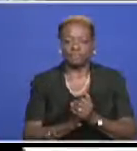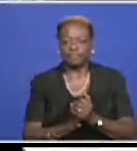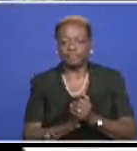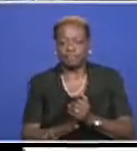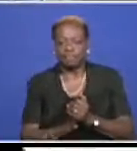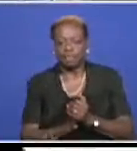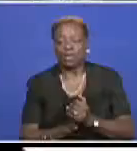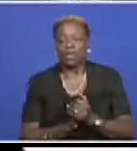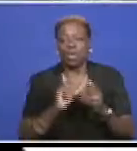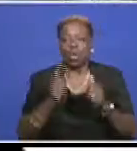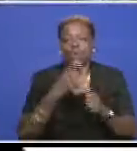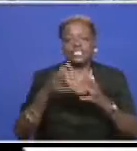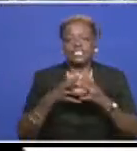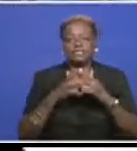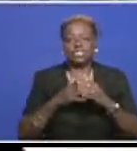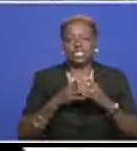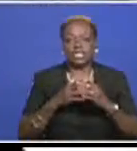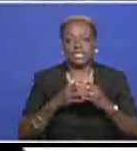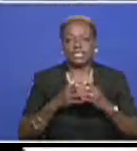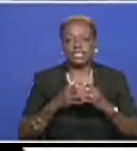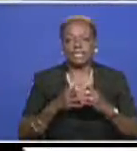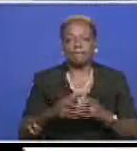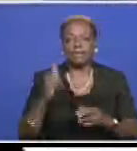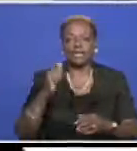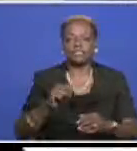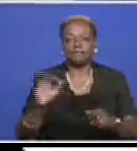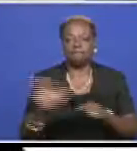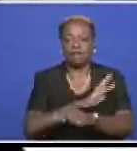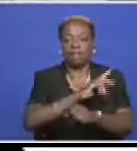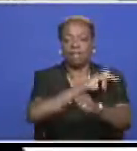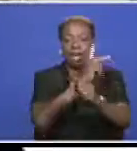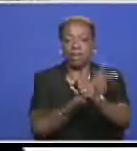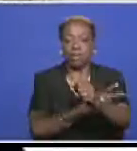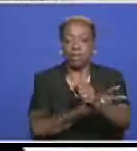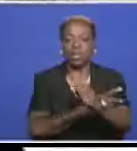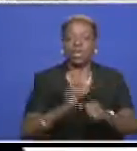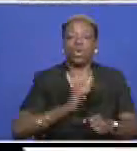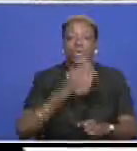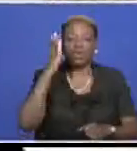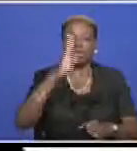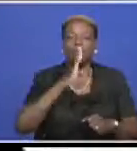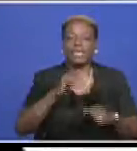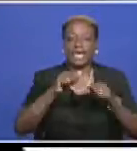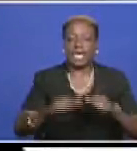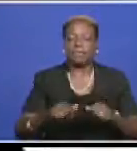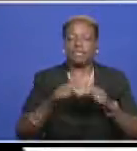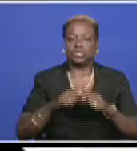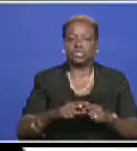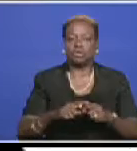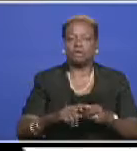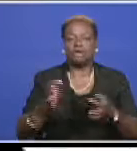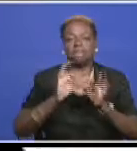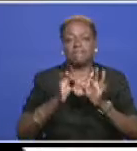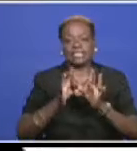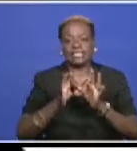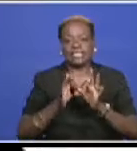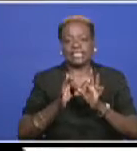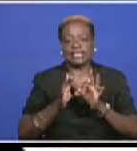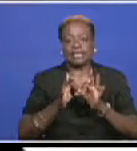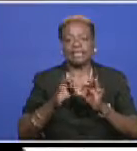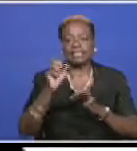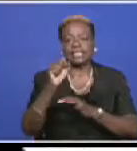Further, once those machines are back up to full power, we'll be able to then restore to service our steam turbine unit, giving us additional